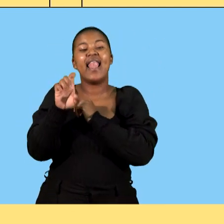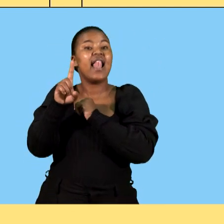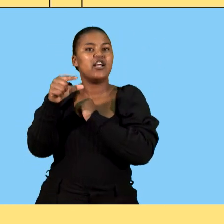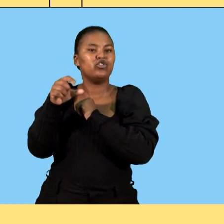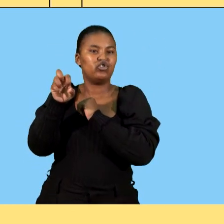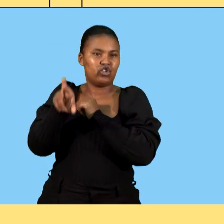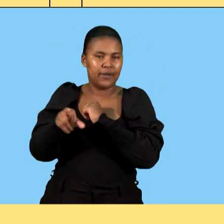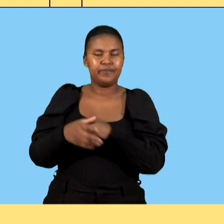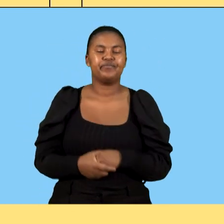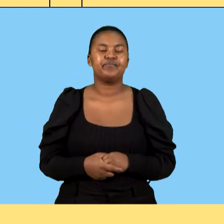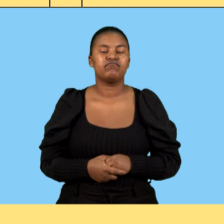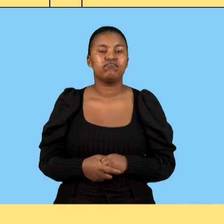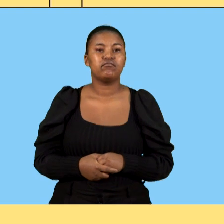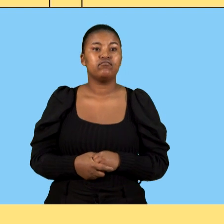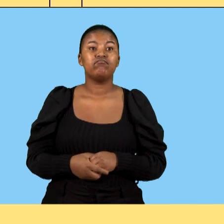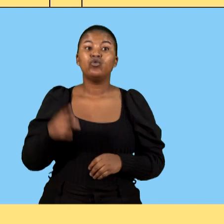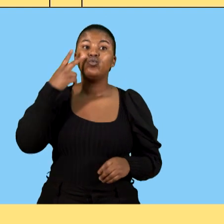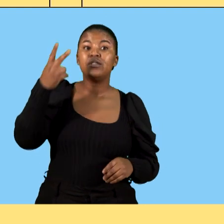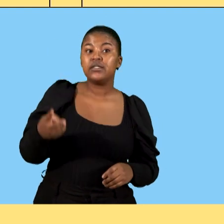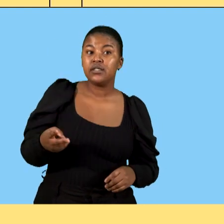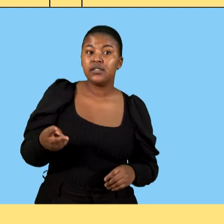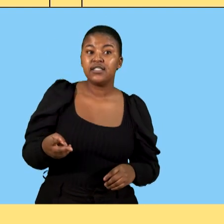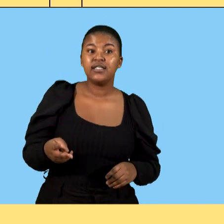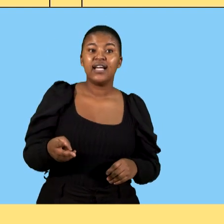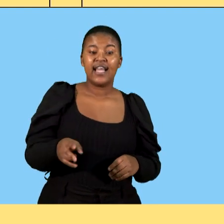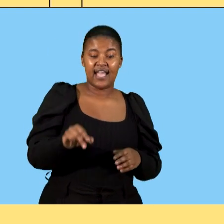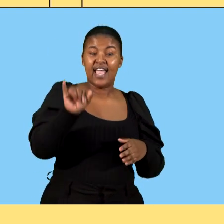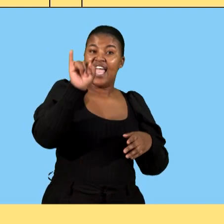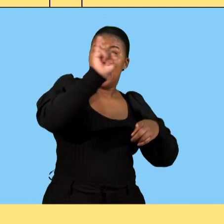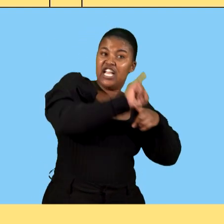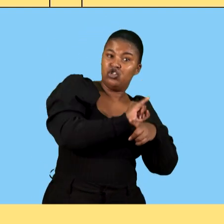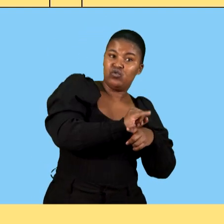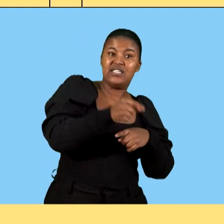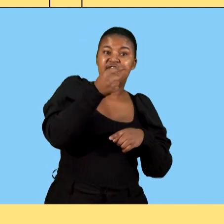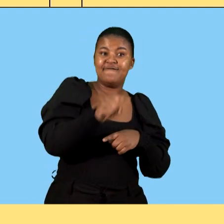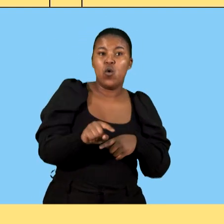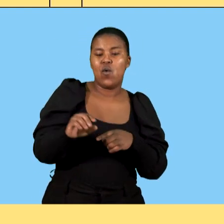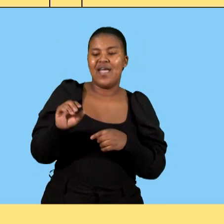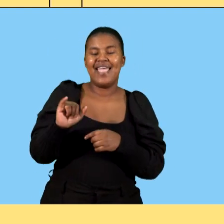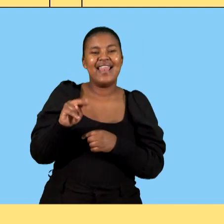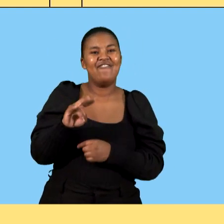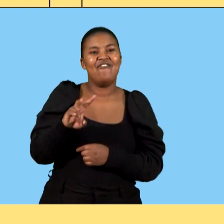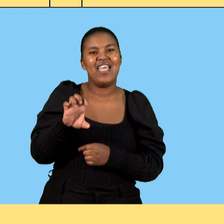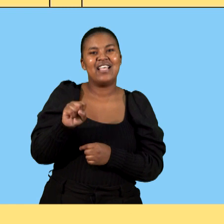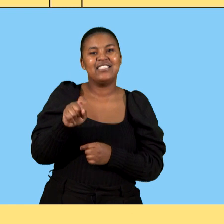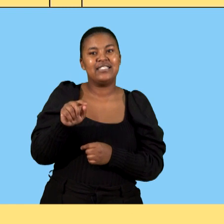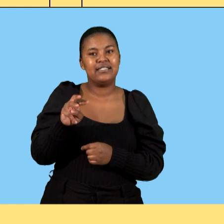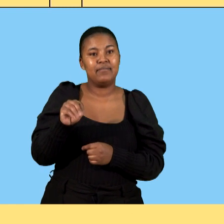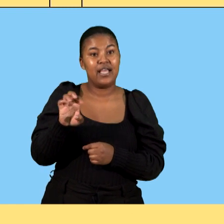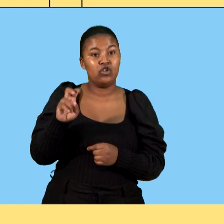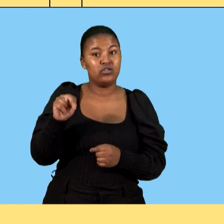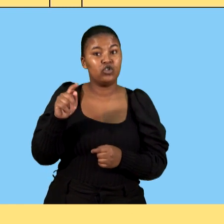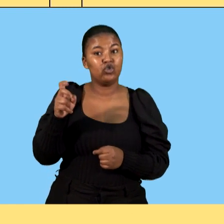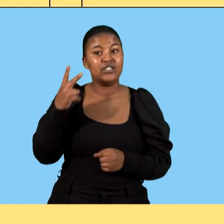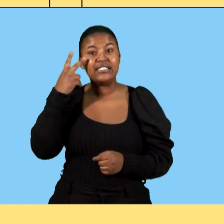ledger, the interest on investment, it is an income account, so it will increase on the credit side. So we have the